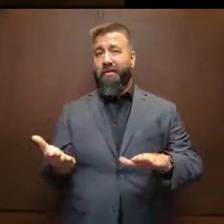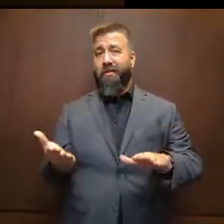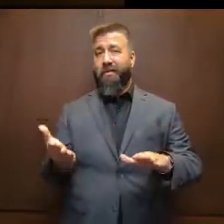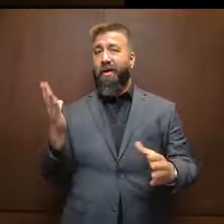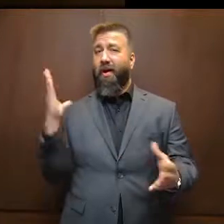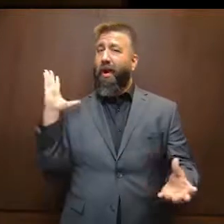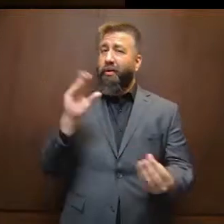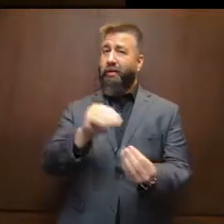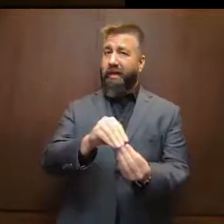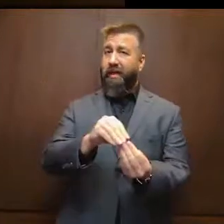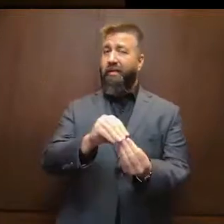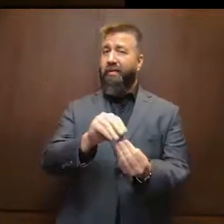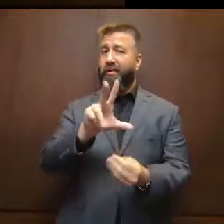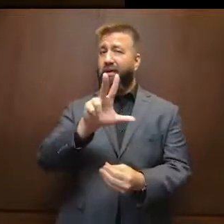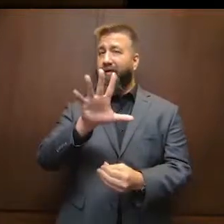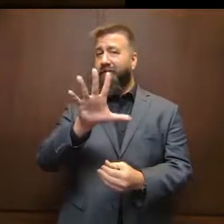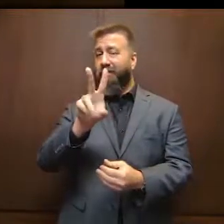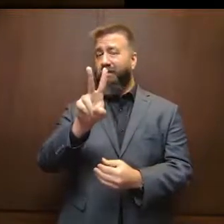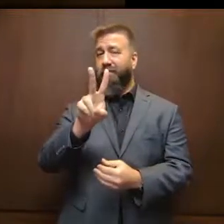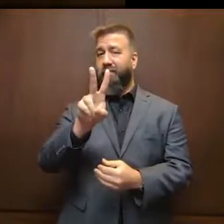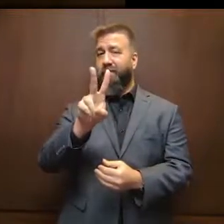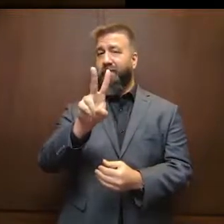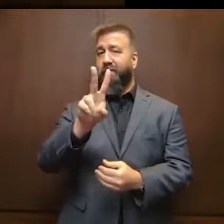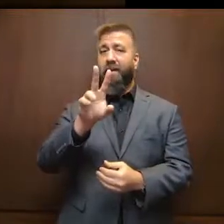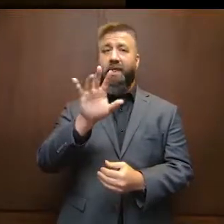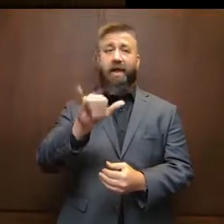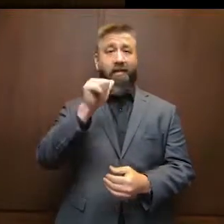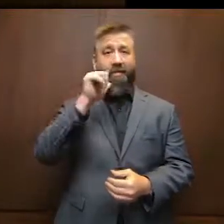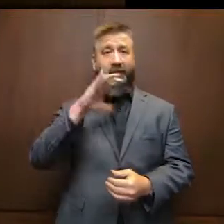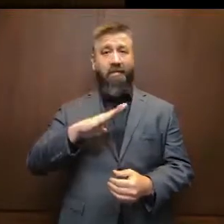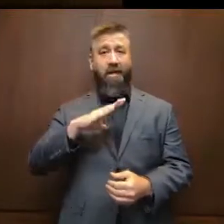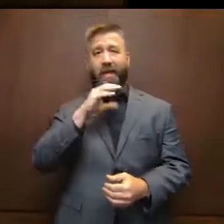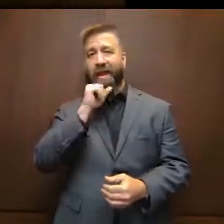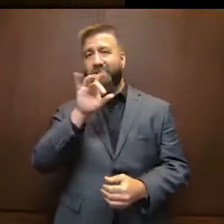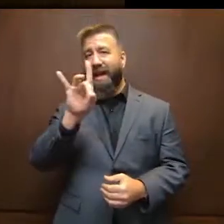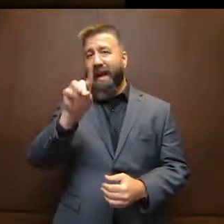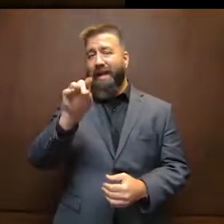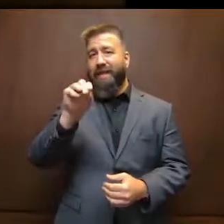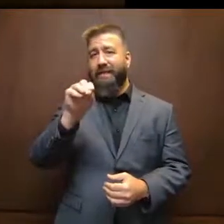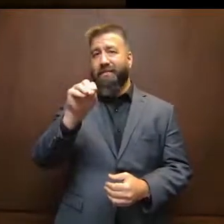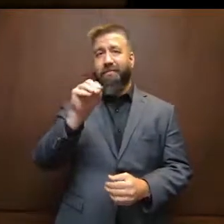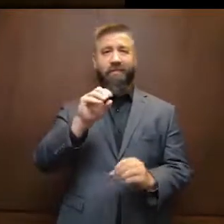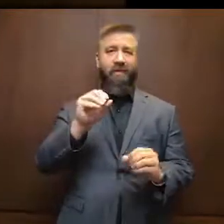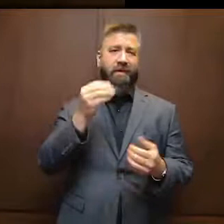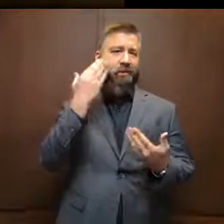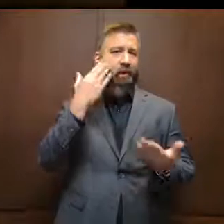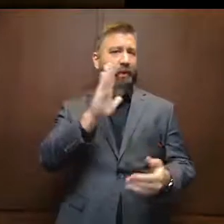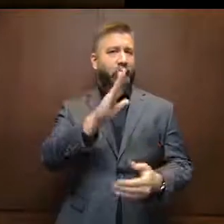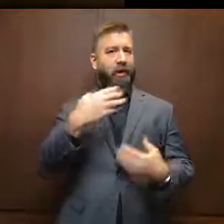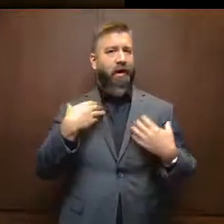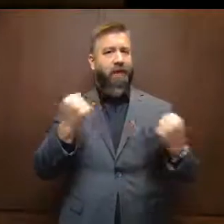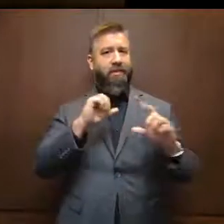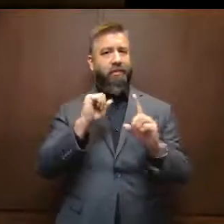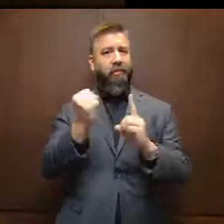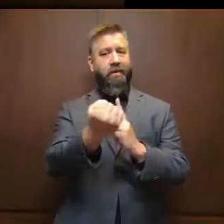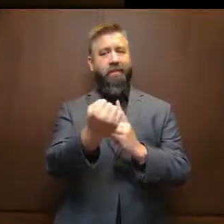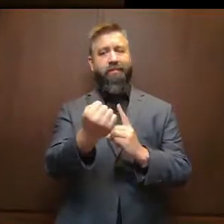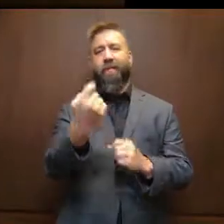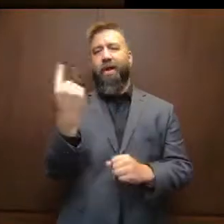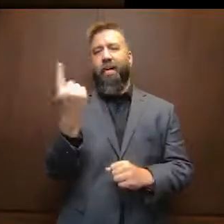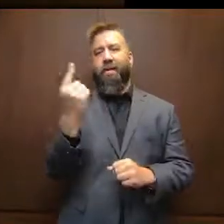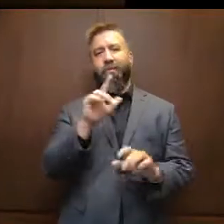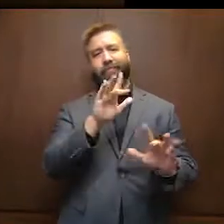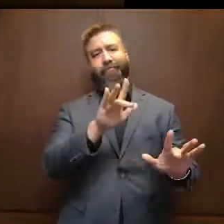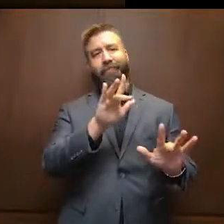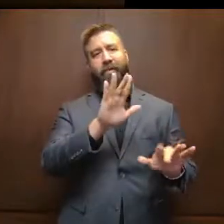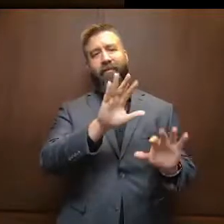to 352. That was a female in her 80s who had unknown health conditions, and as always, our sympathies go